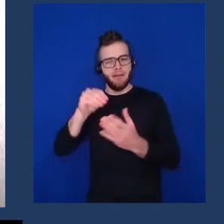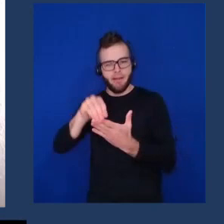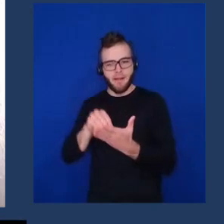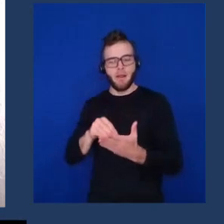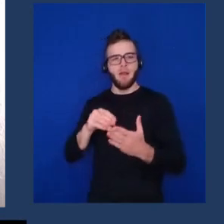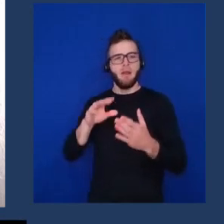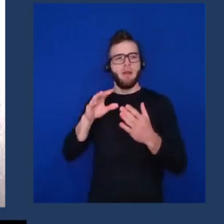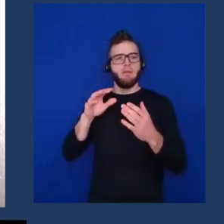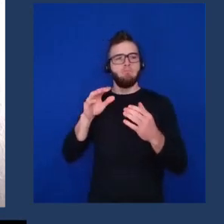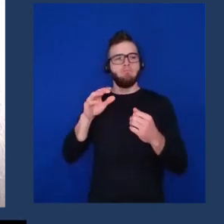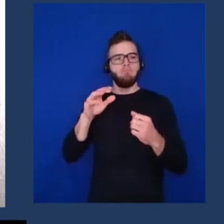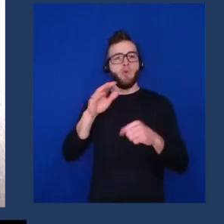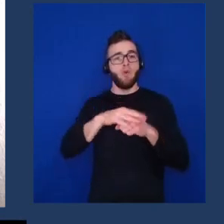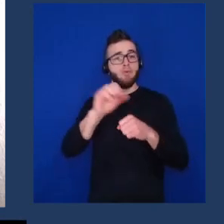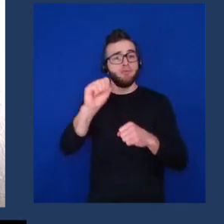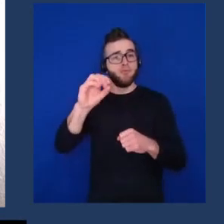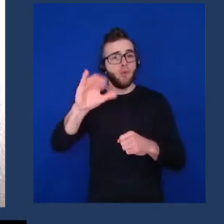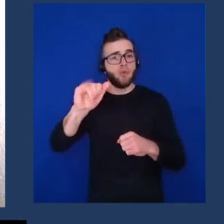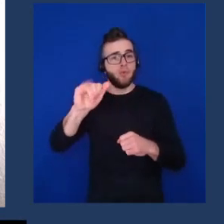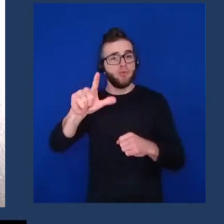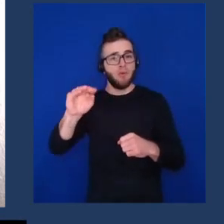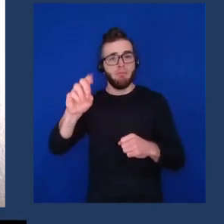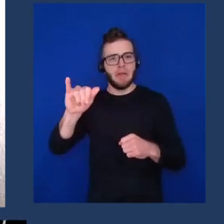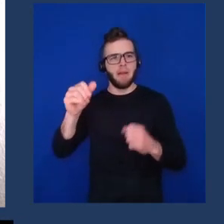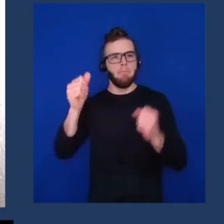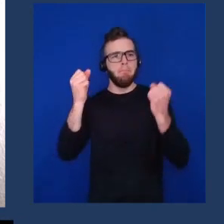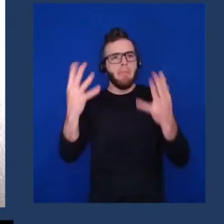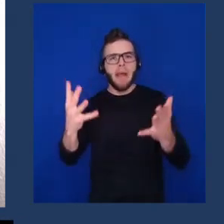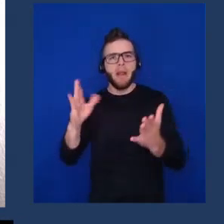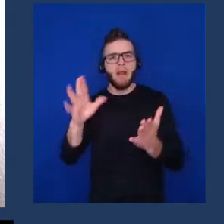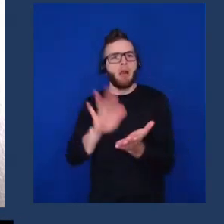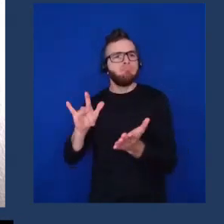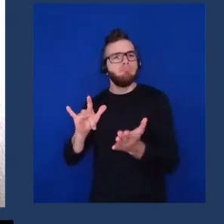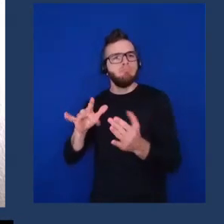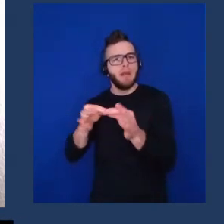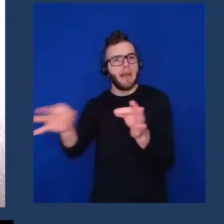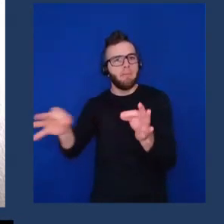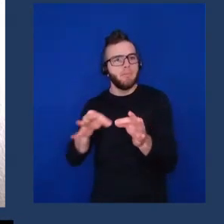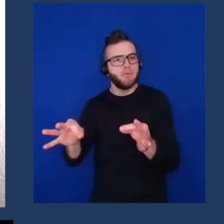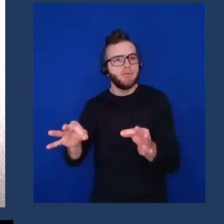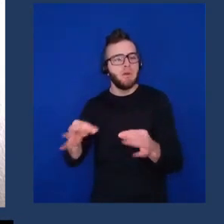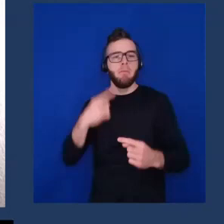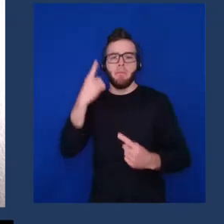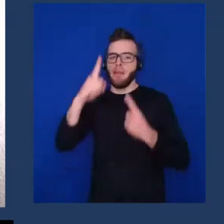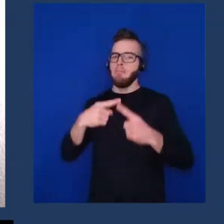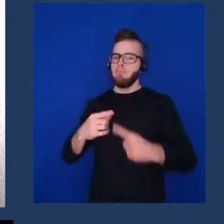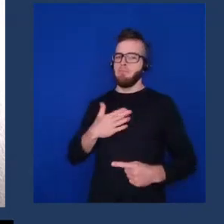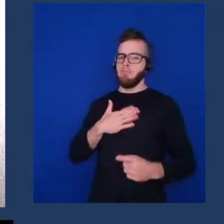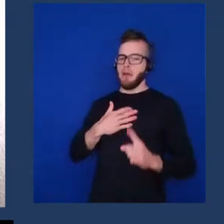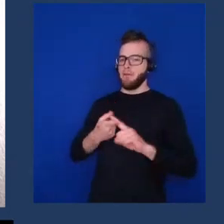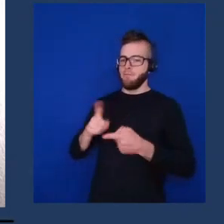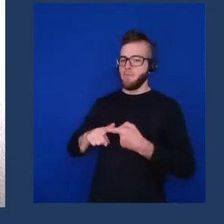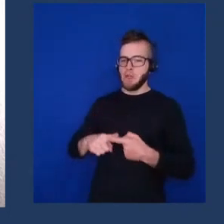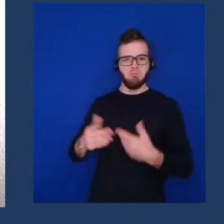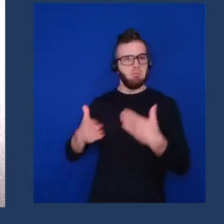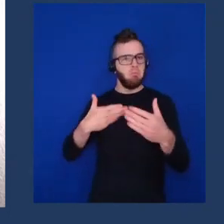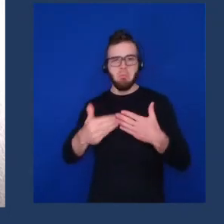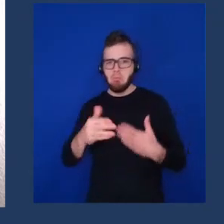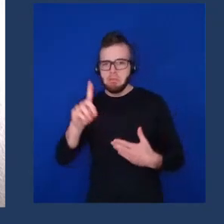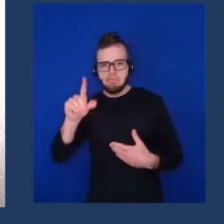with captions on, thinking about friends of mine, whether they have a disability or not, using